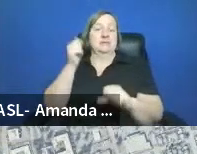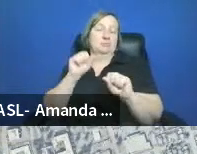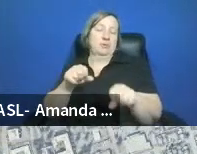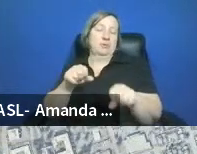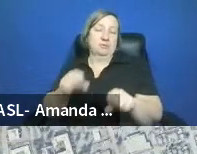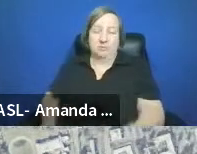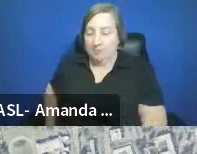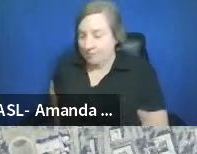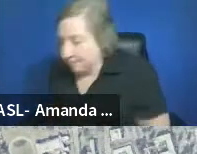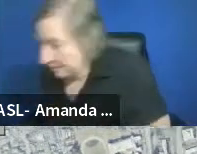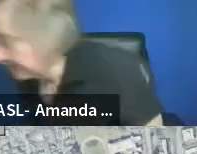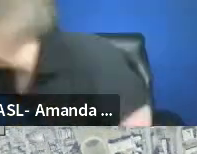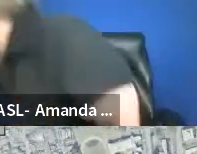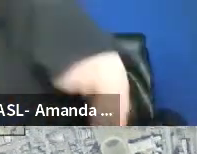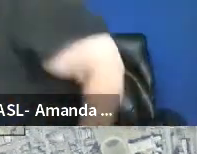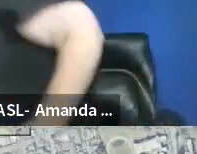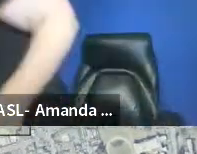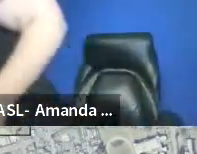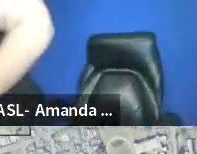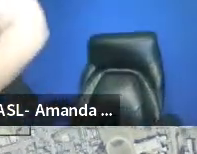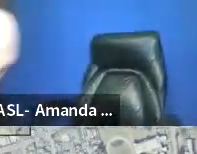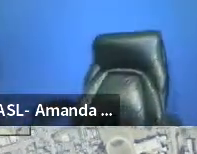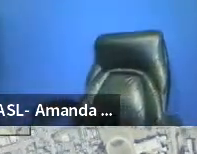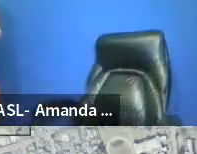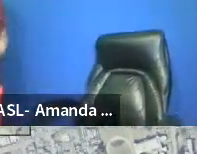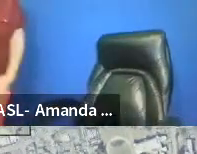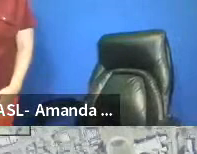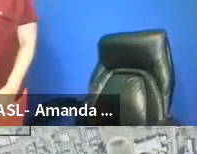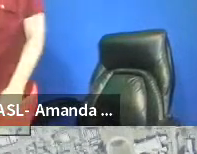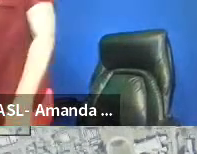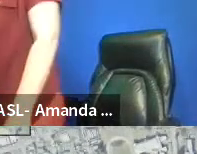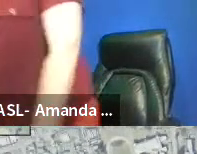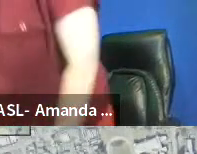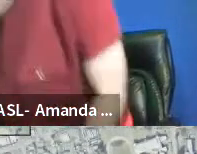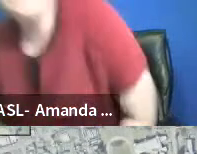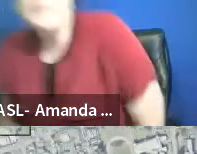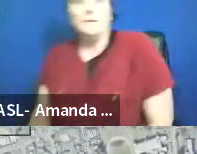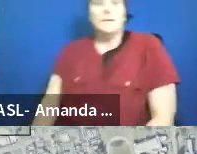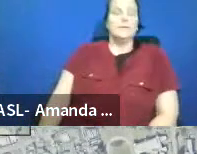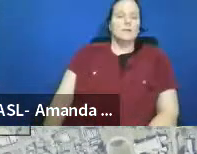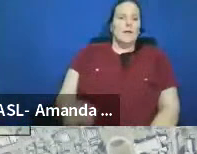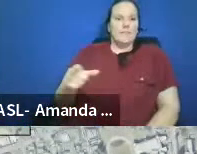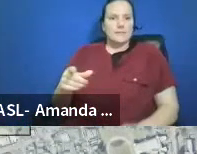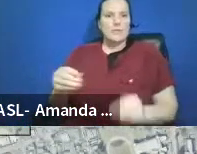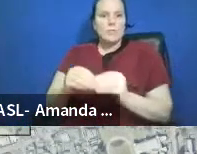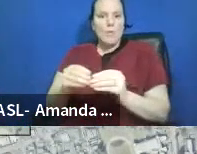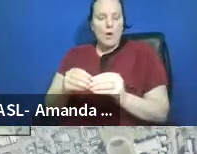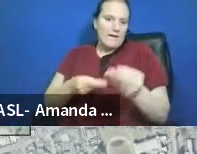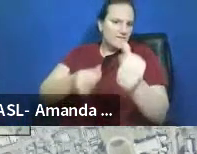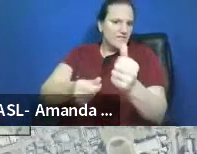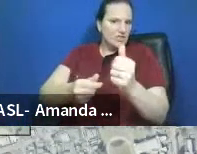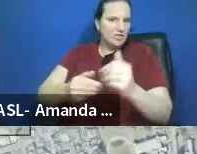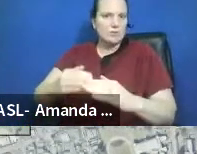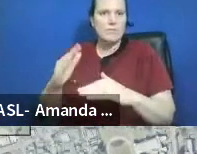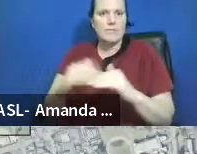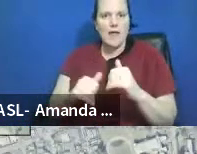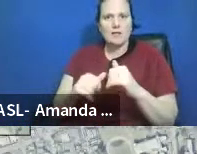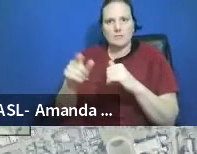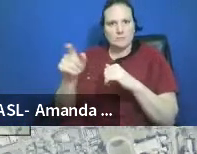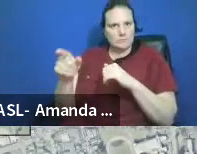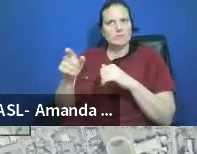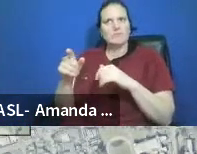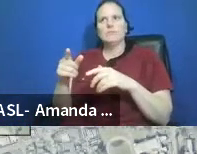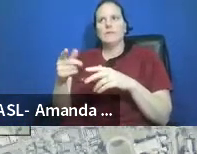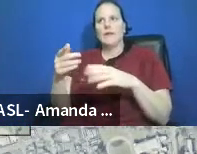Move south back towards the Mill Plain Boulevard interchange. Again, this is more efficient than the interchange today. It